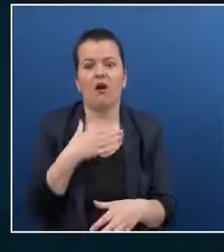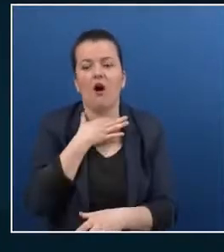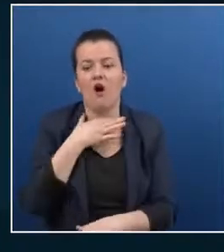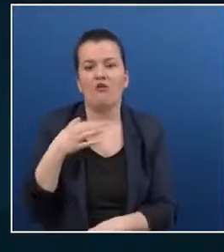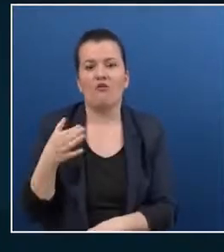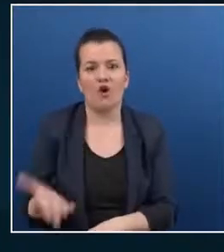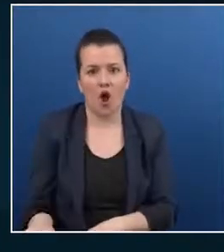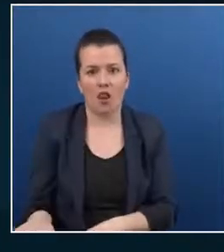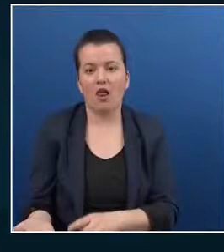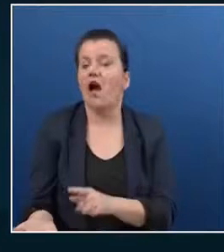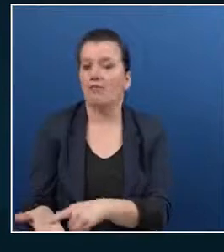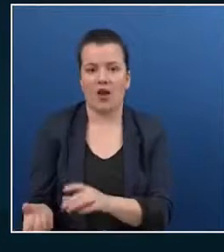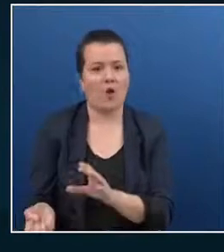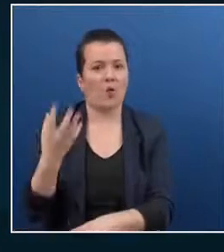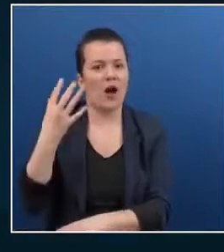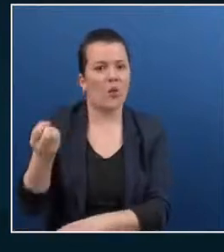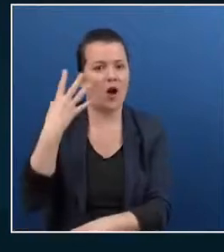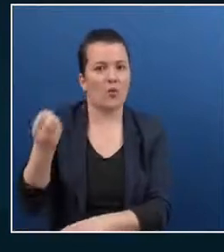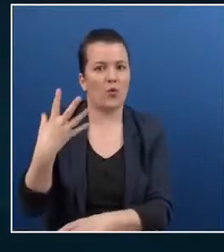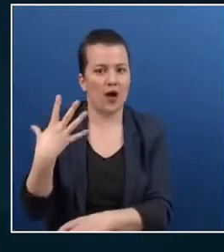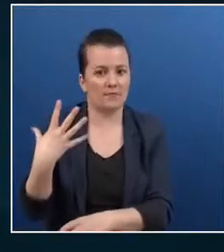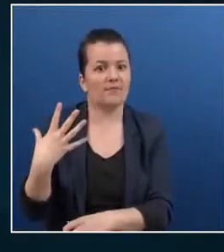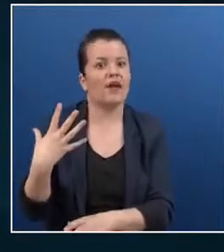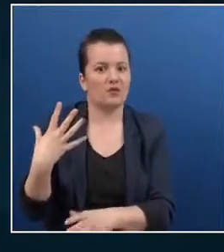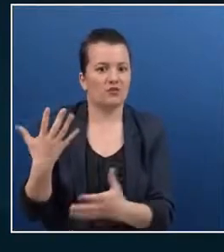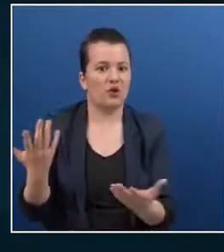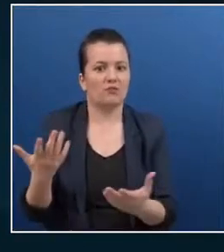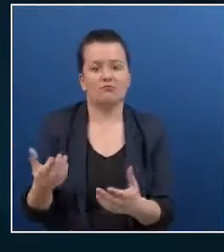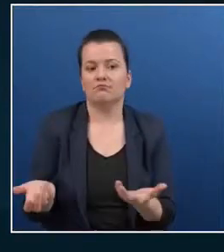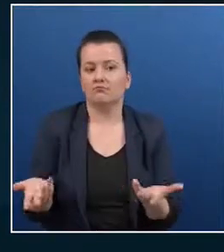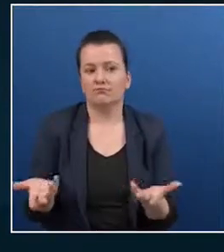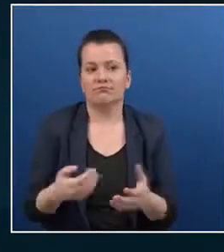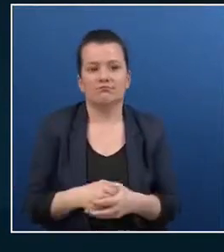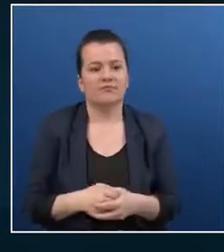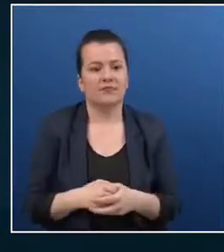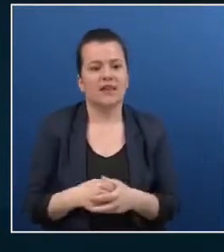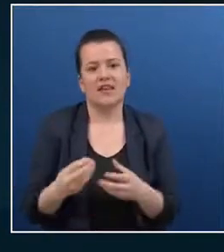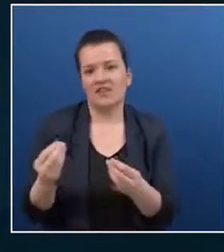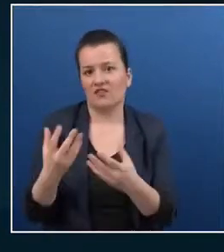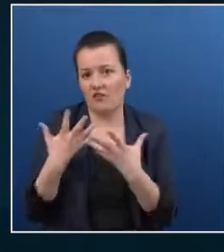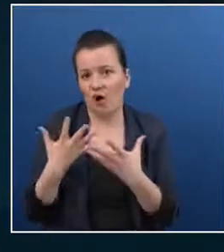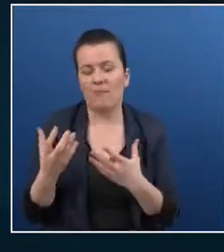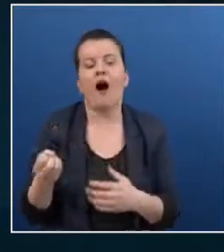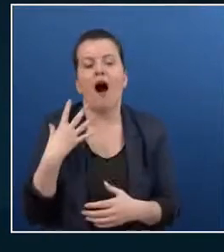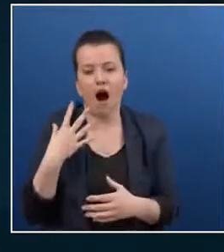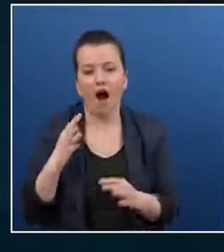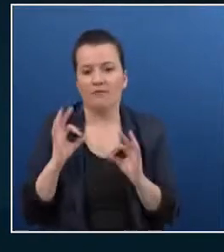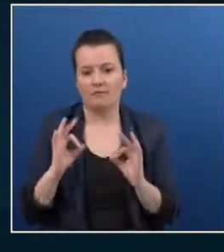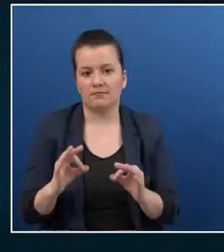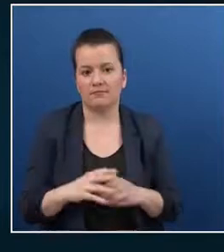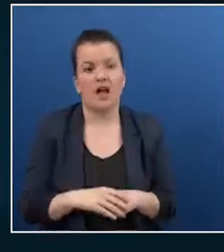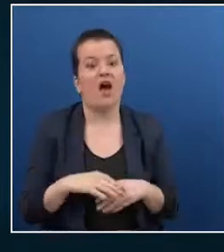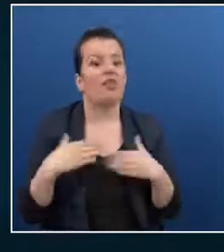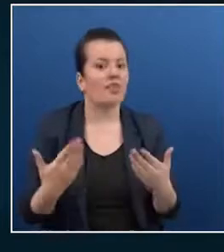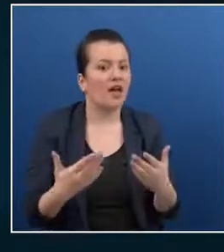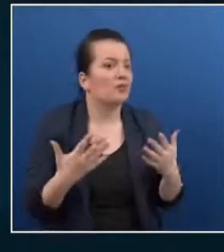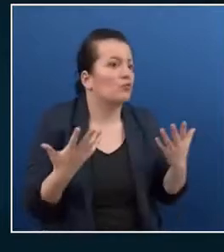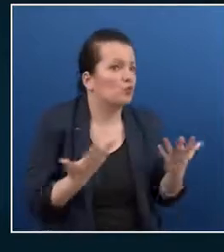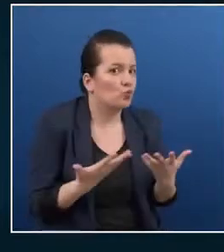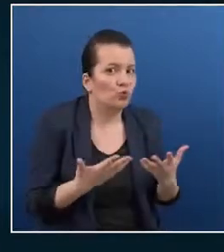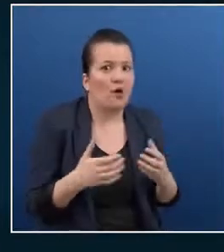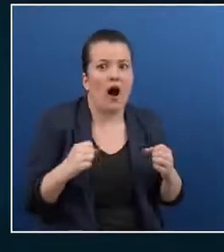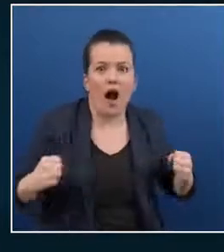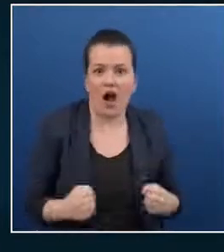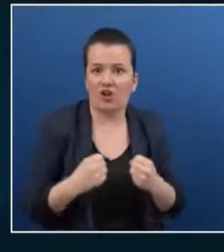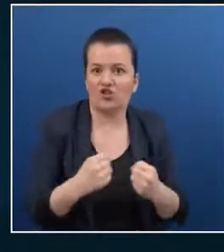The sensor feels something, and then it tells you something, and then you do something. Things, insights,